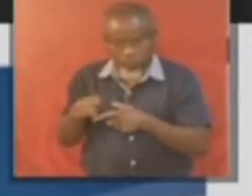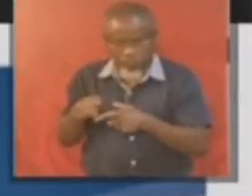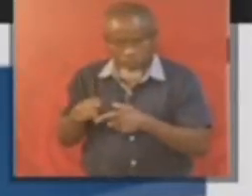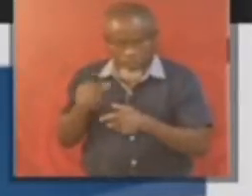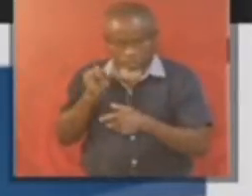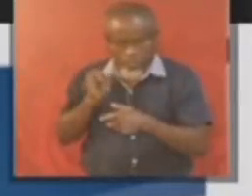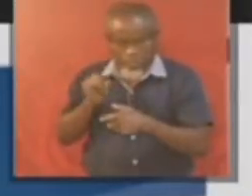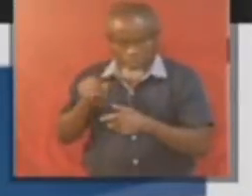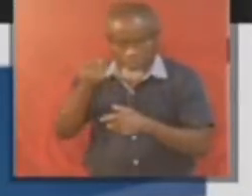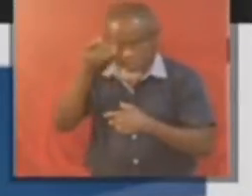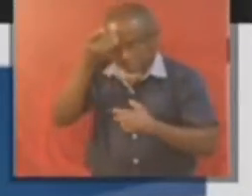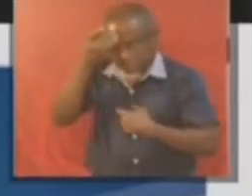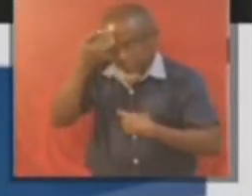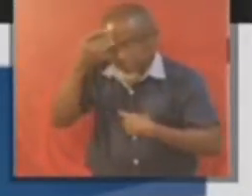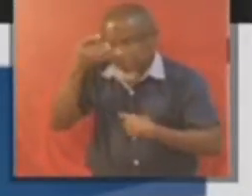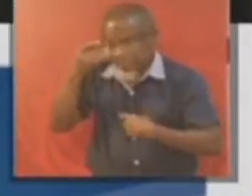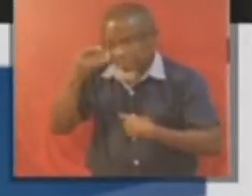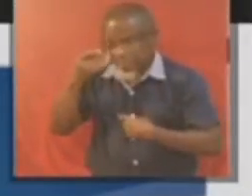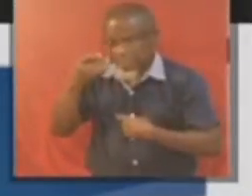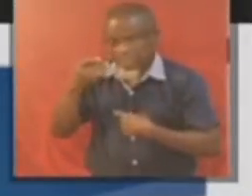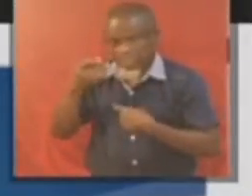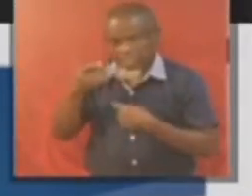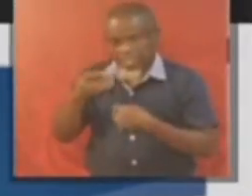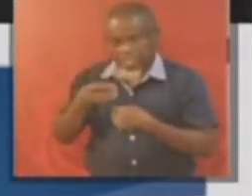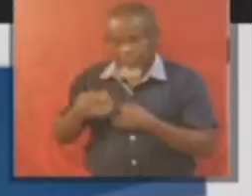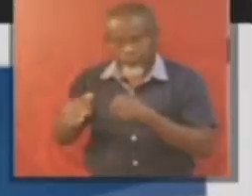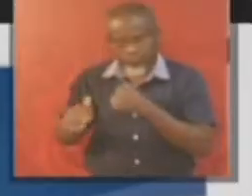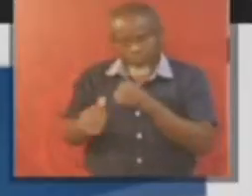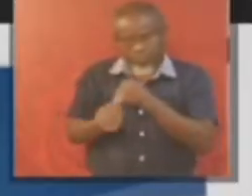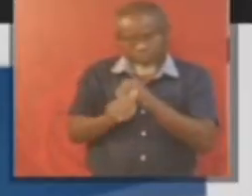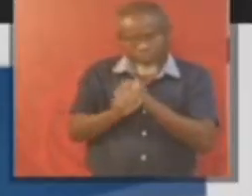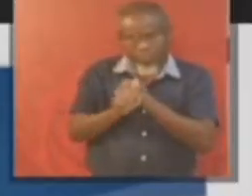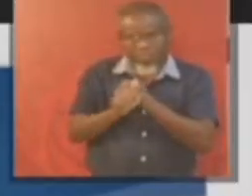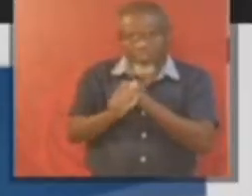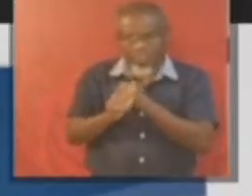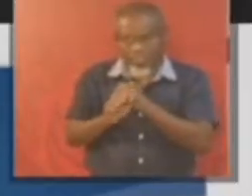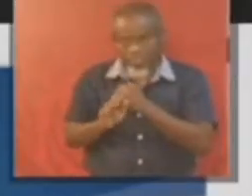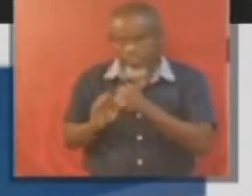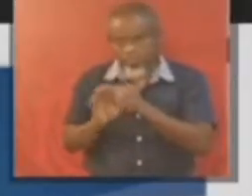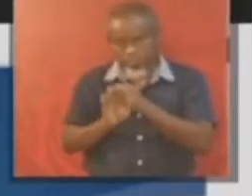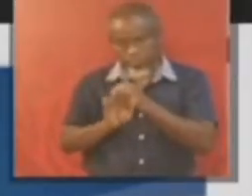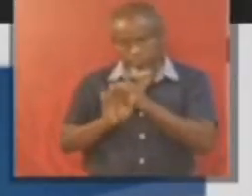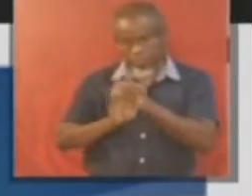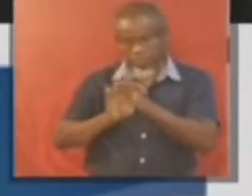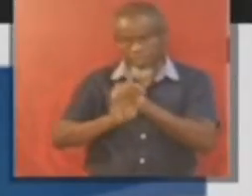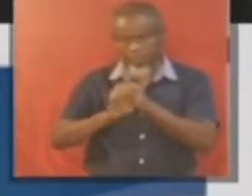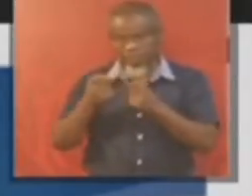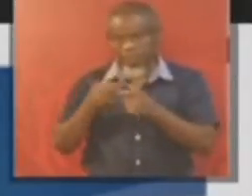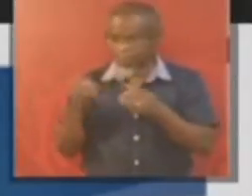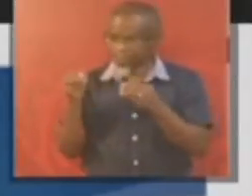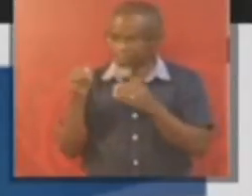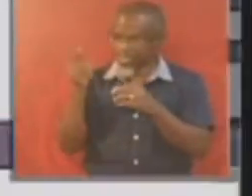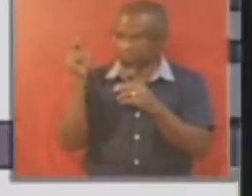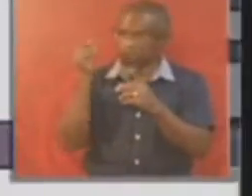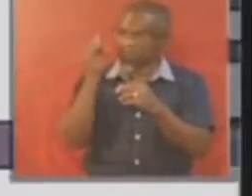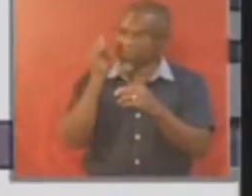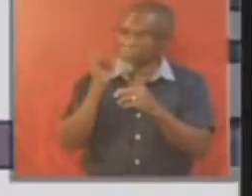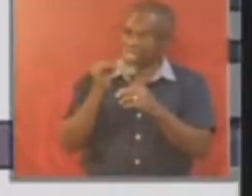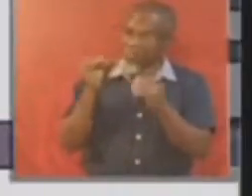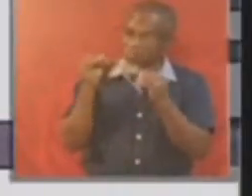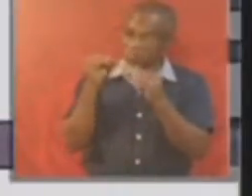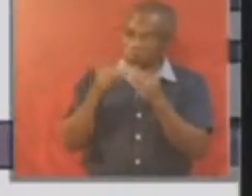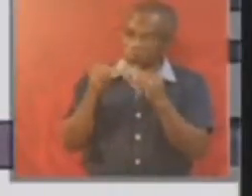them from deteriorating, and you prevent them from coming into the hospitals for deterioration. Next slide.